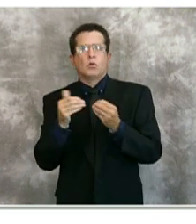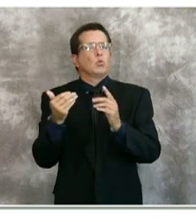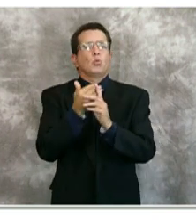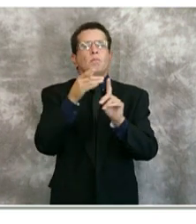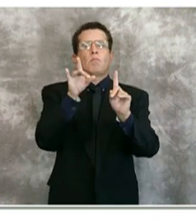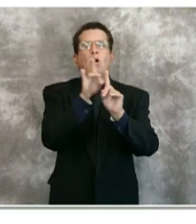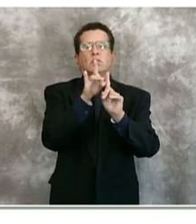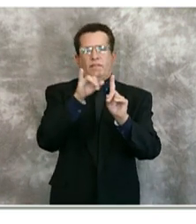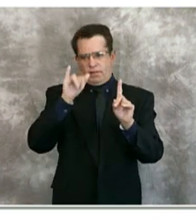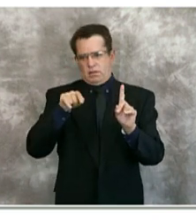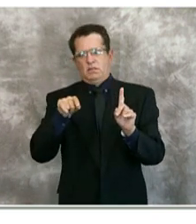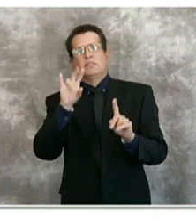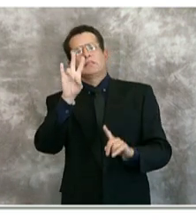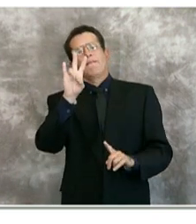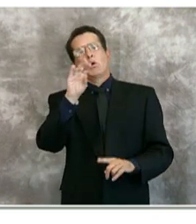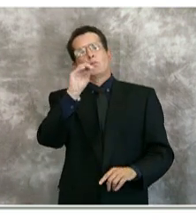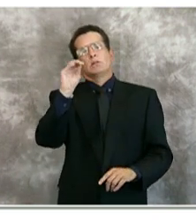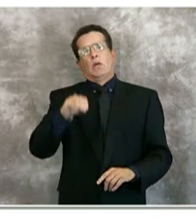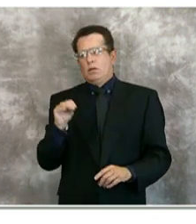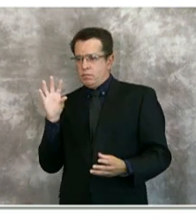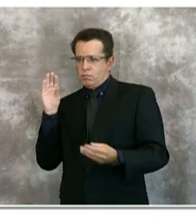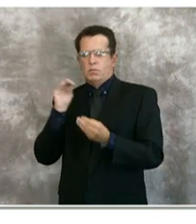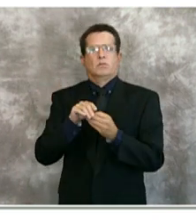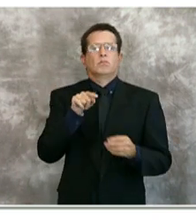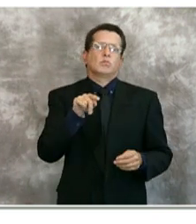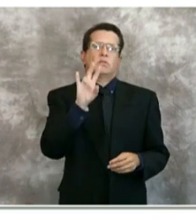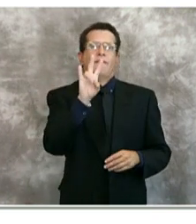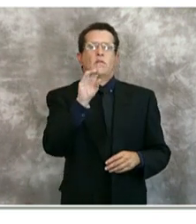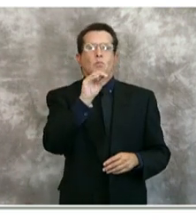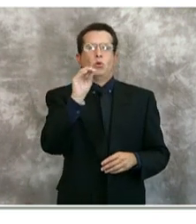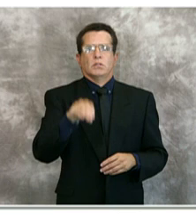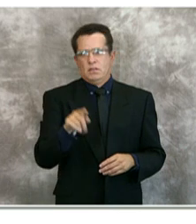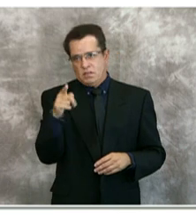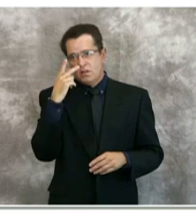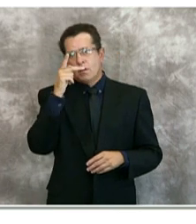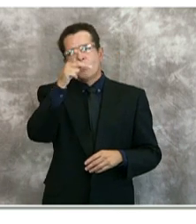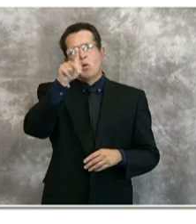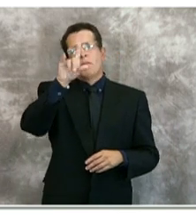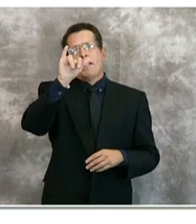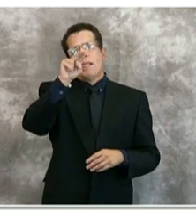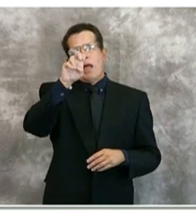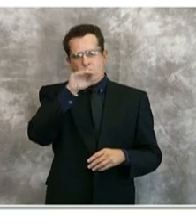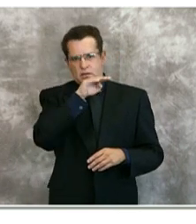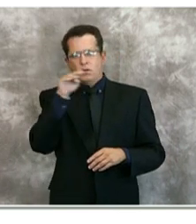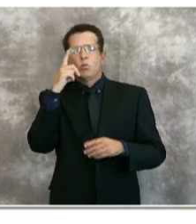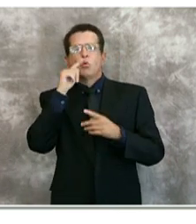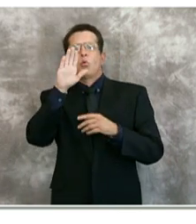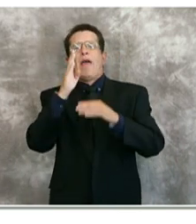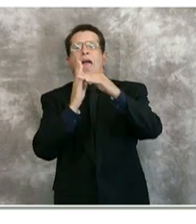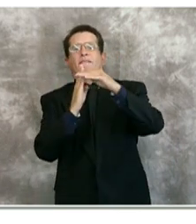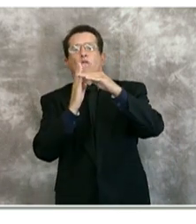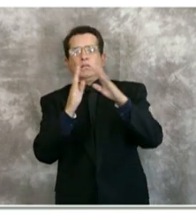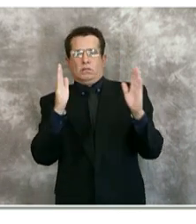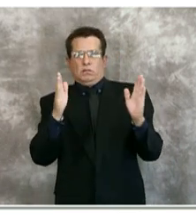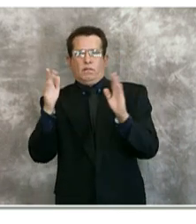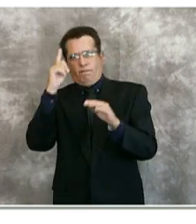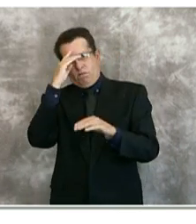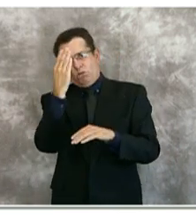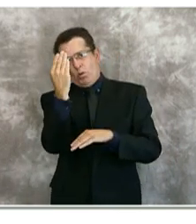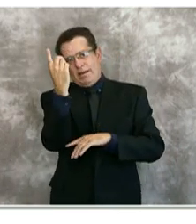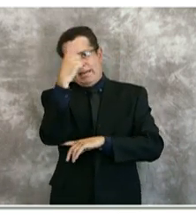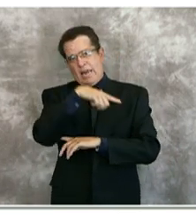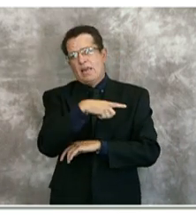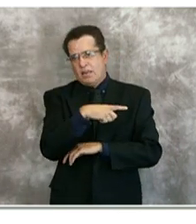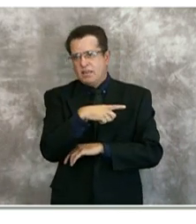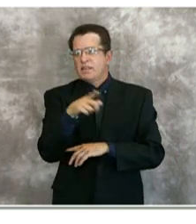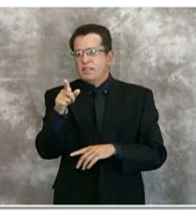testing reported today is reported positive. The purple line you see represented there is a 14-day rolling average. It is sitting at 6%, which happens